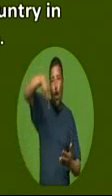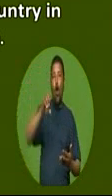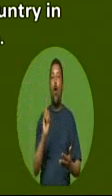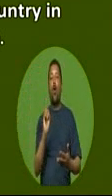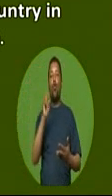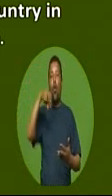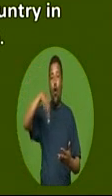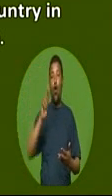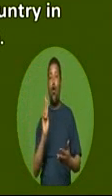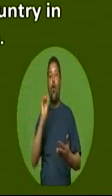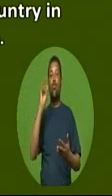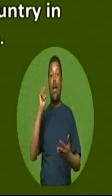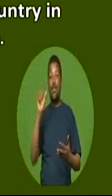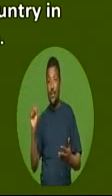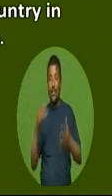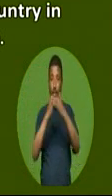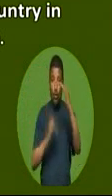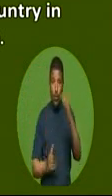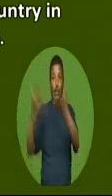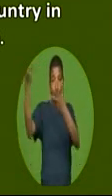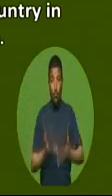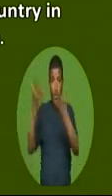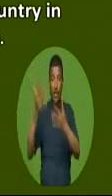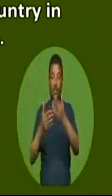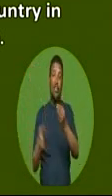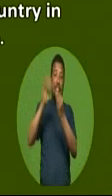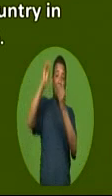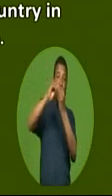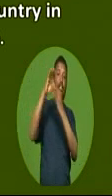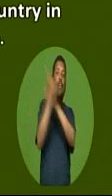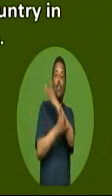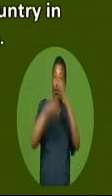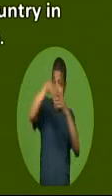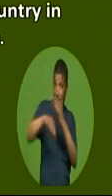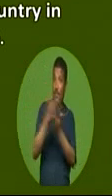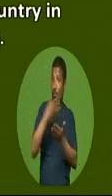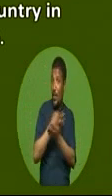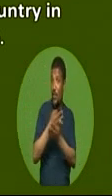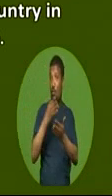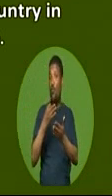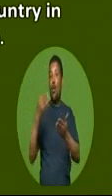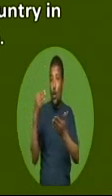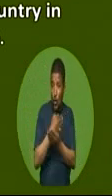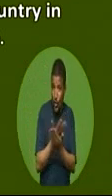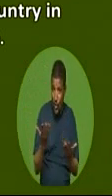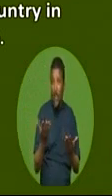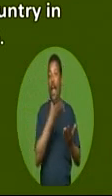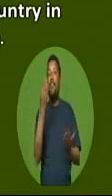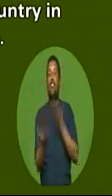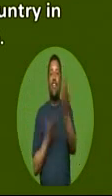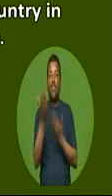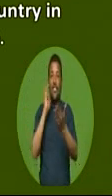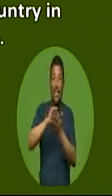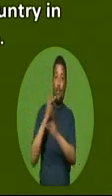imports and increase domestic production of a good or service. Thus,